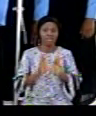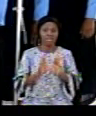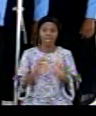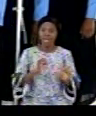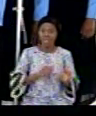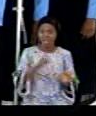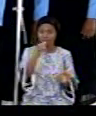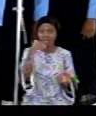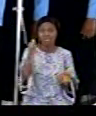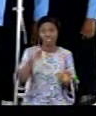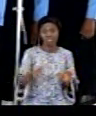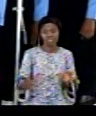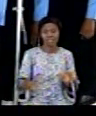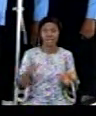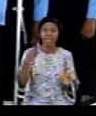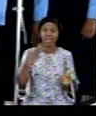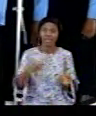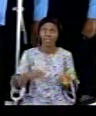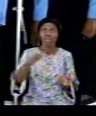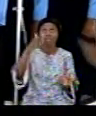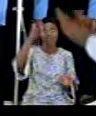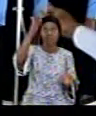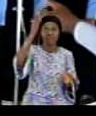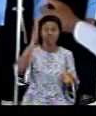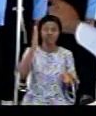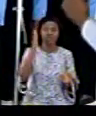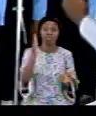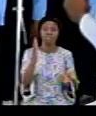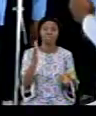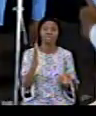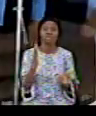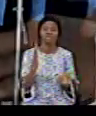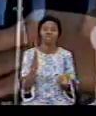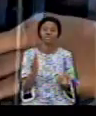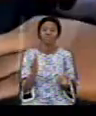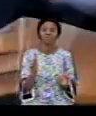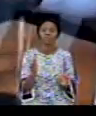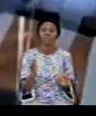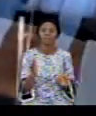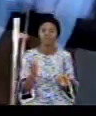I am a child of God